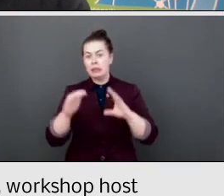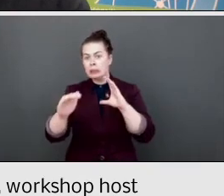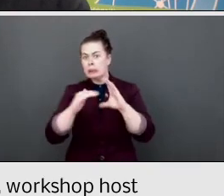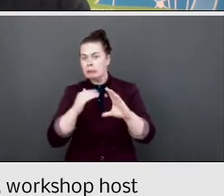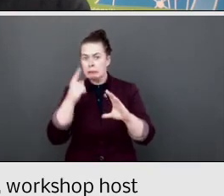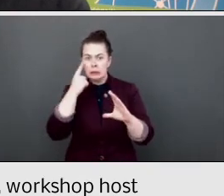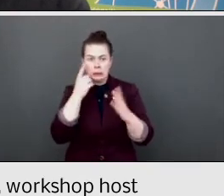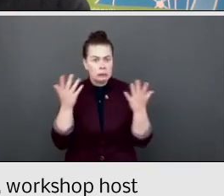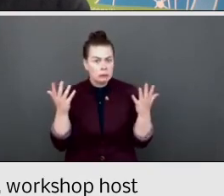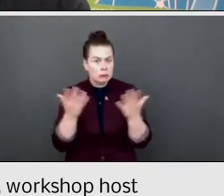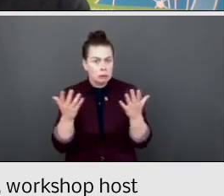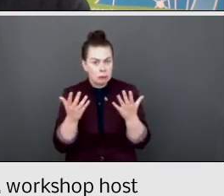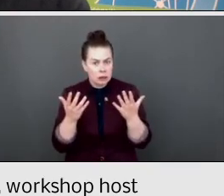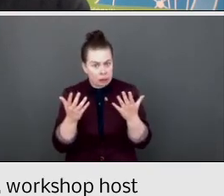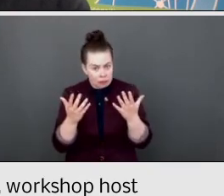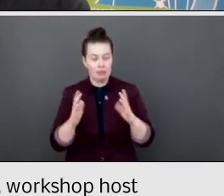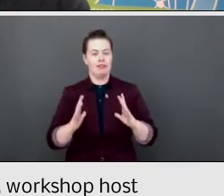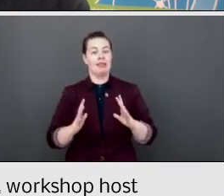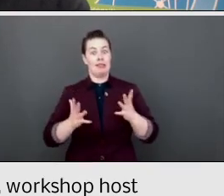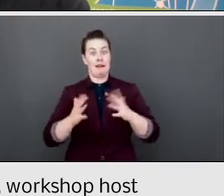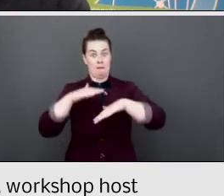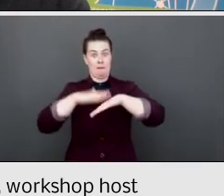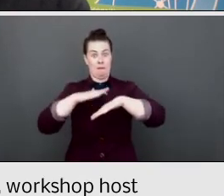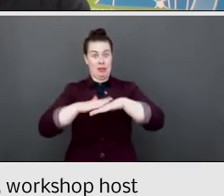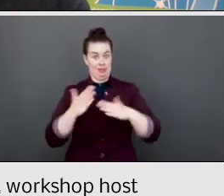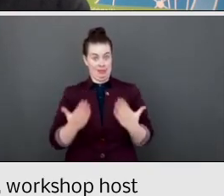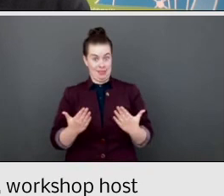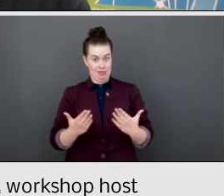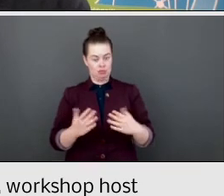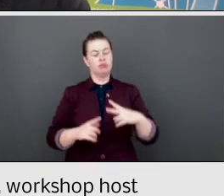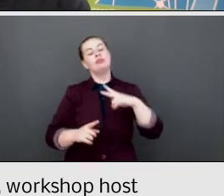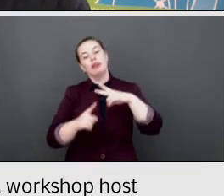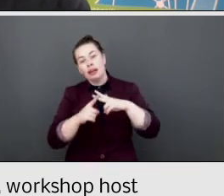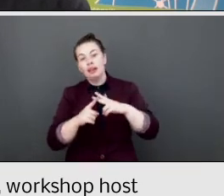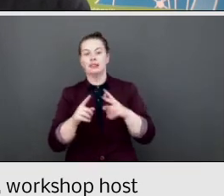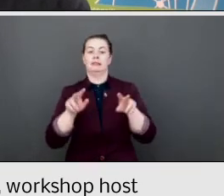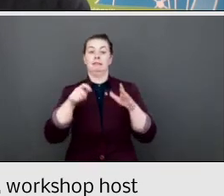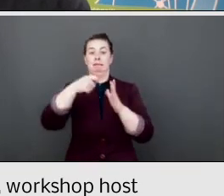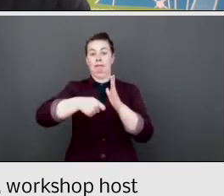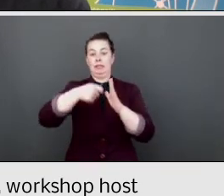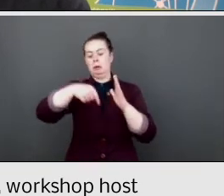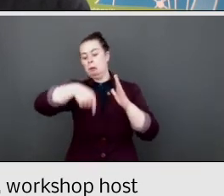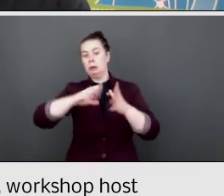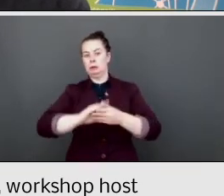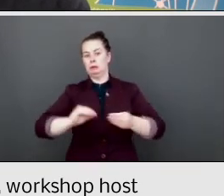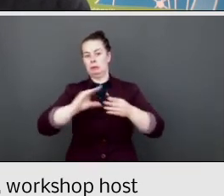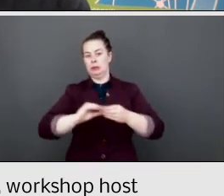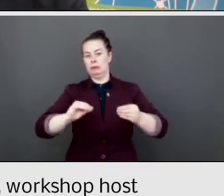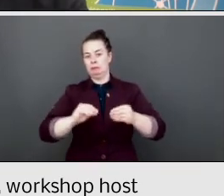shapes@carusconsilium.de. This email address you find in the live comments right now on the right, as well as in the video description